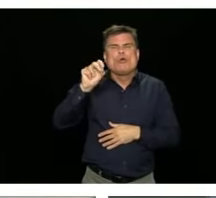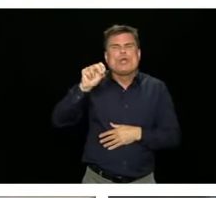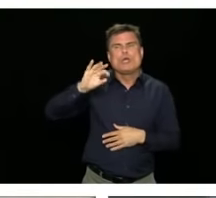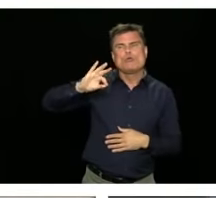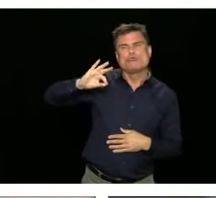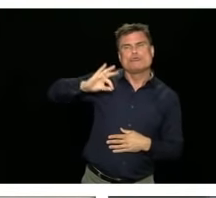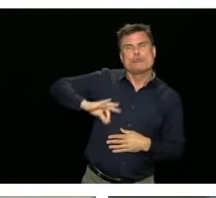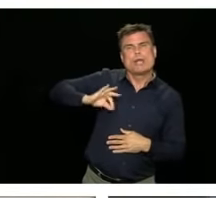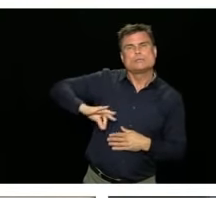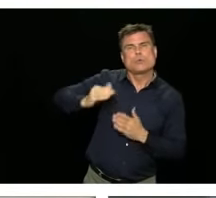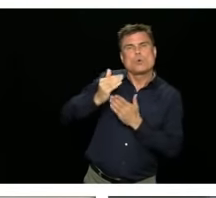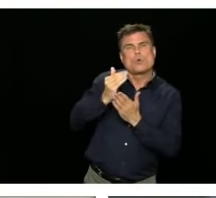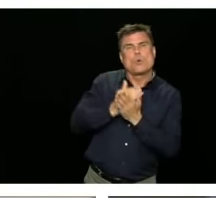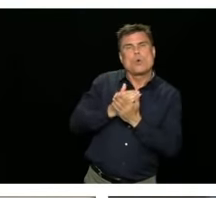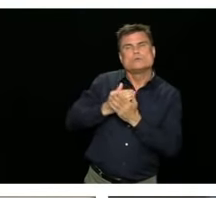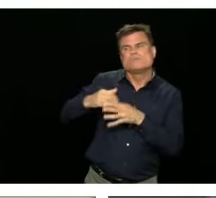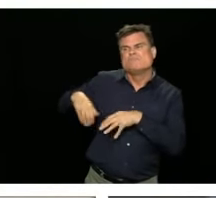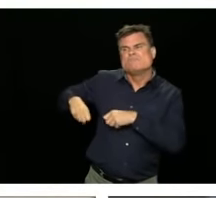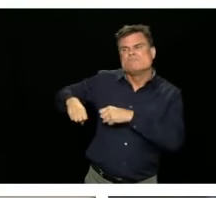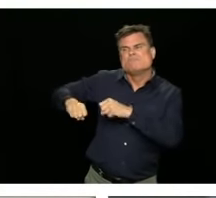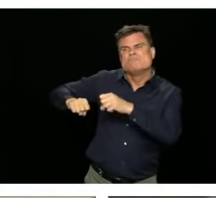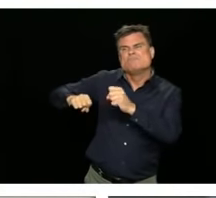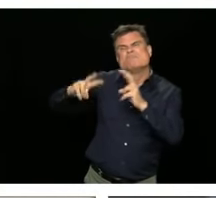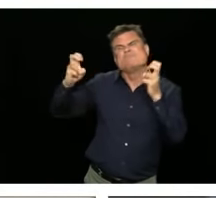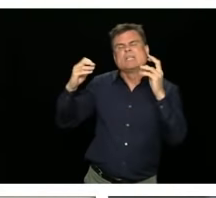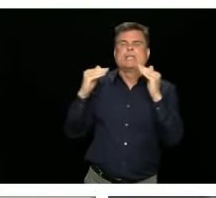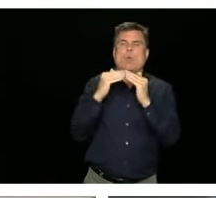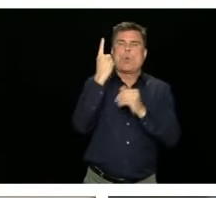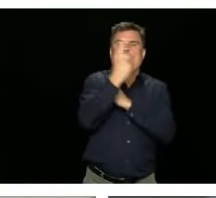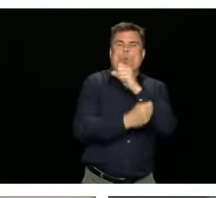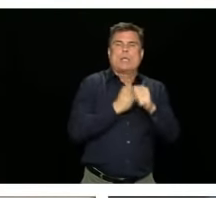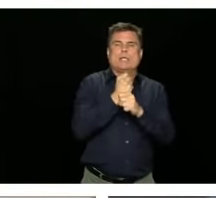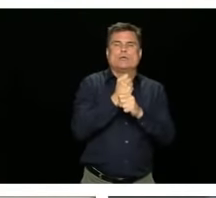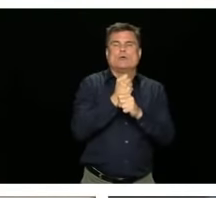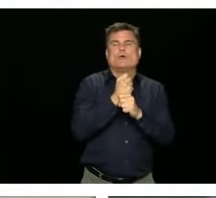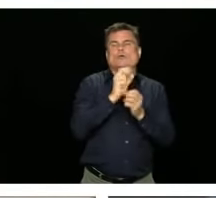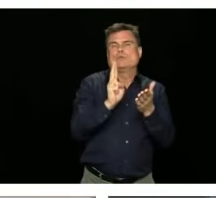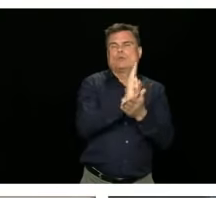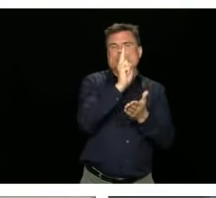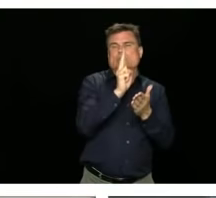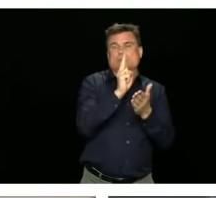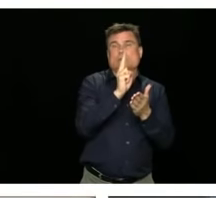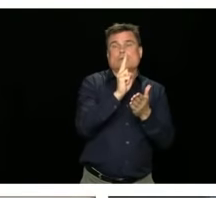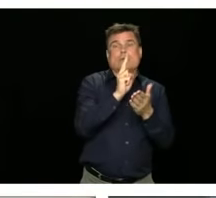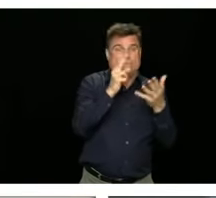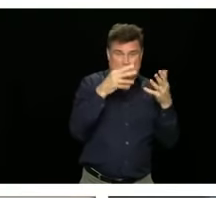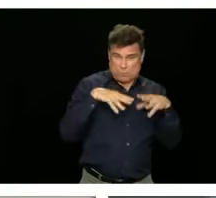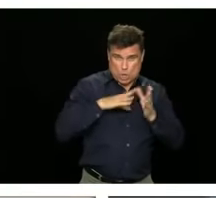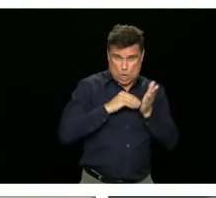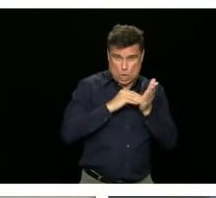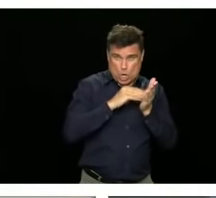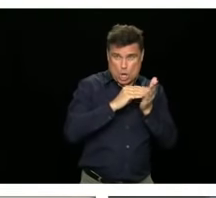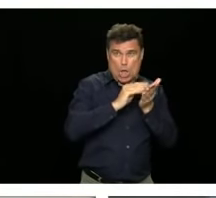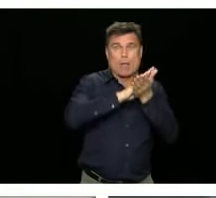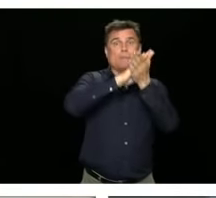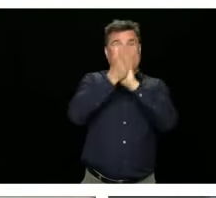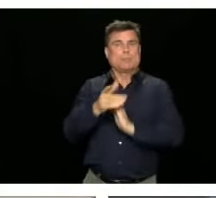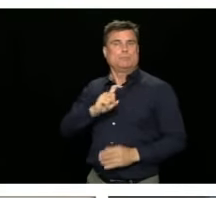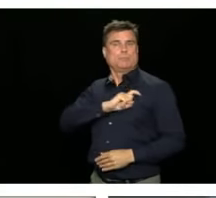year in order to then be able to be police officers. I think that's not enough. We need to increase the amount of